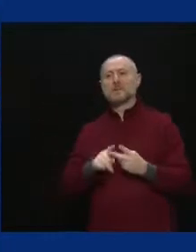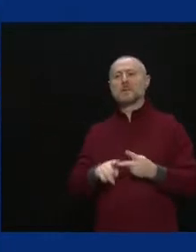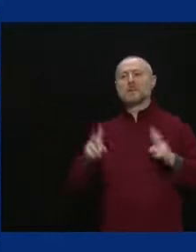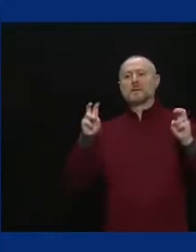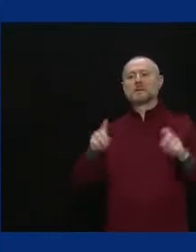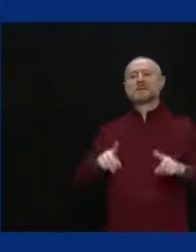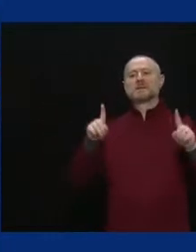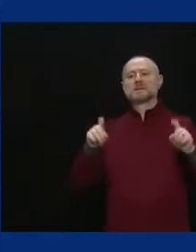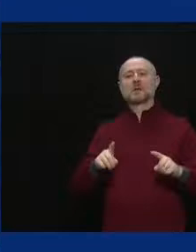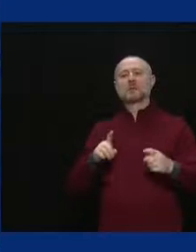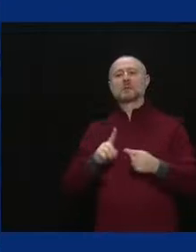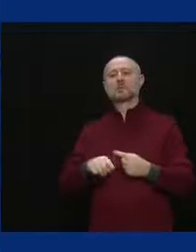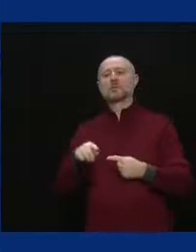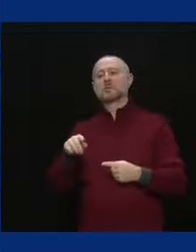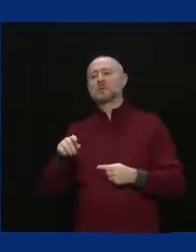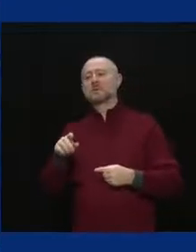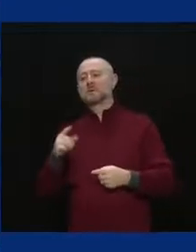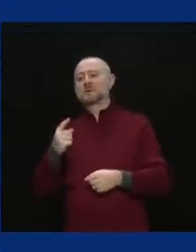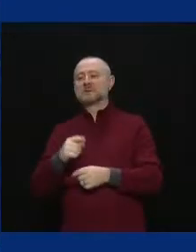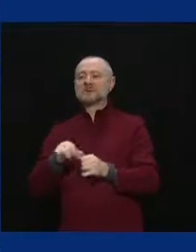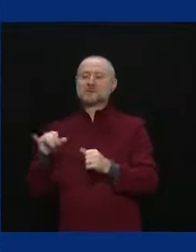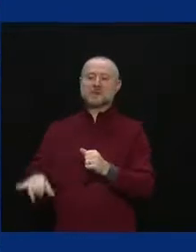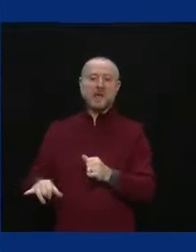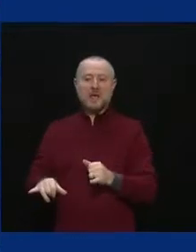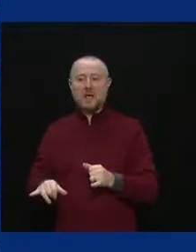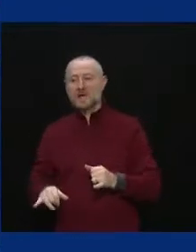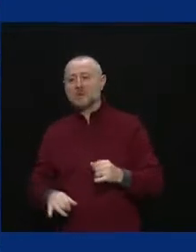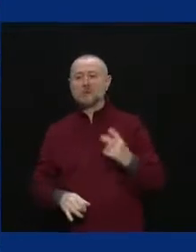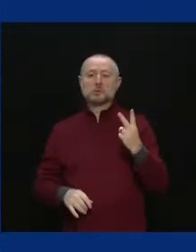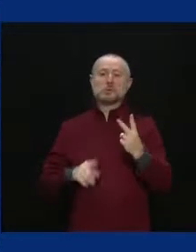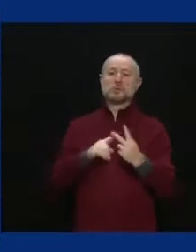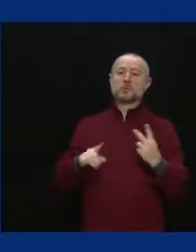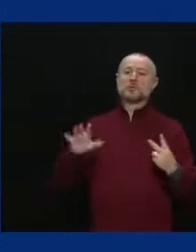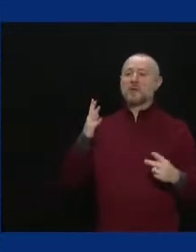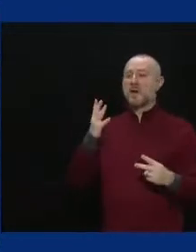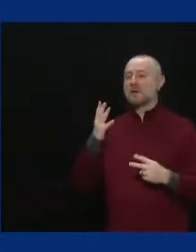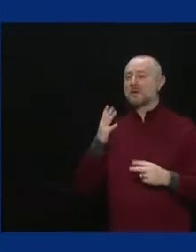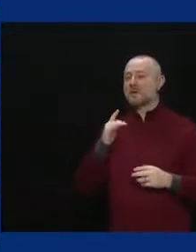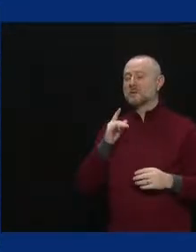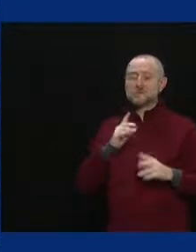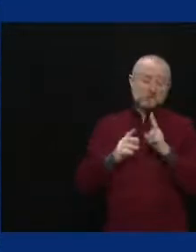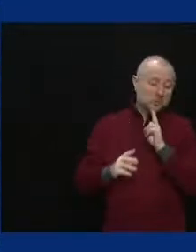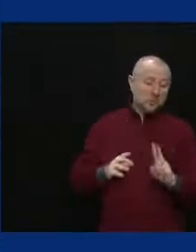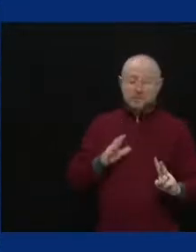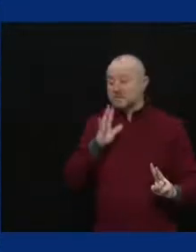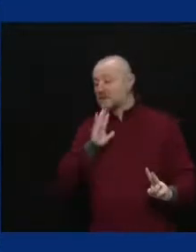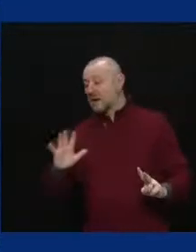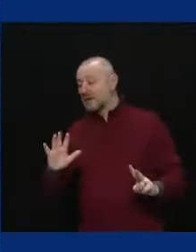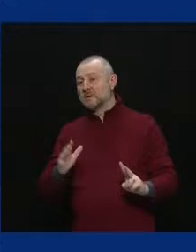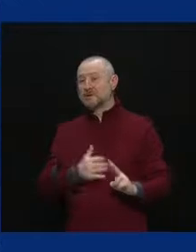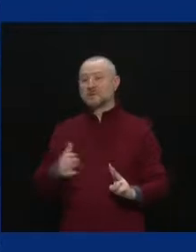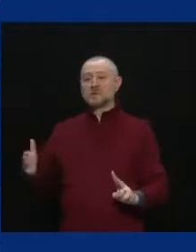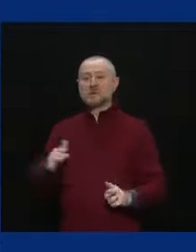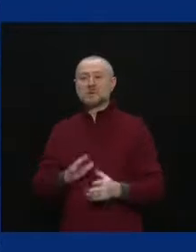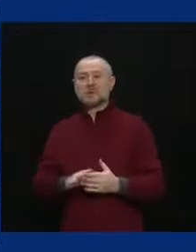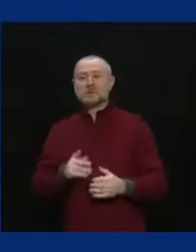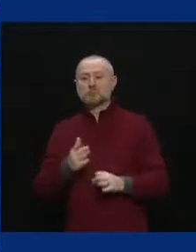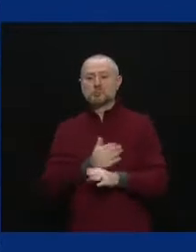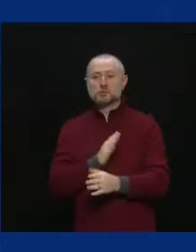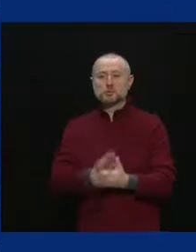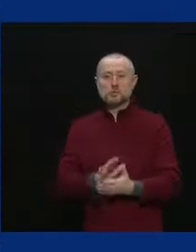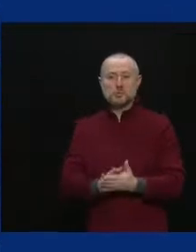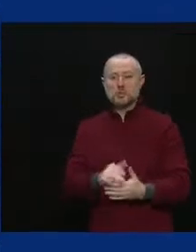thought about looking at 2 to 5-year-olds, that preschool, that nursery age? They at this point cannot, they don't have any of this